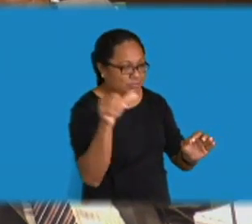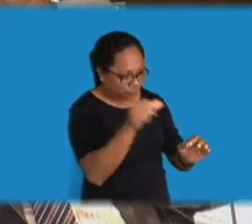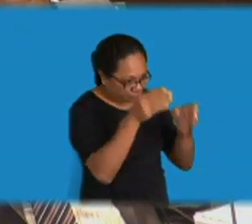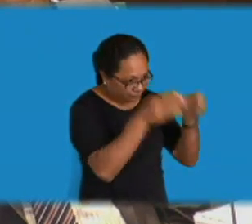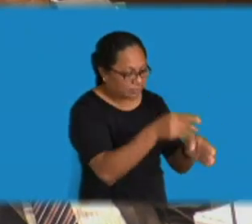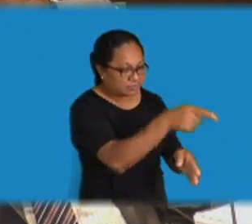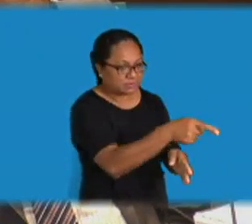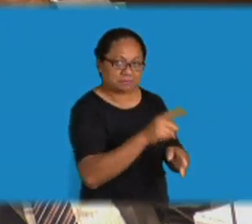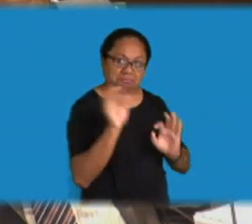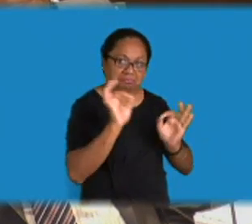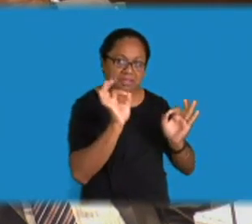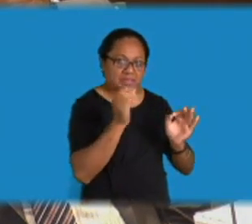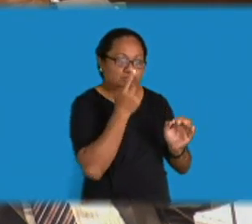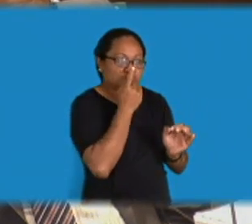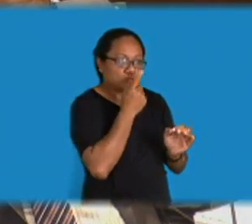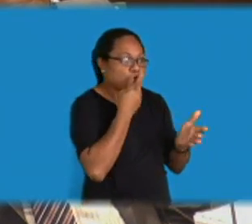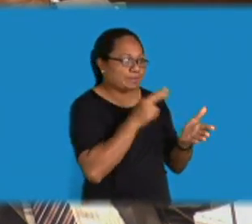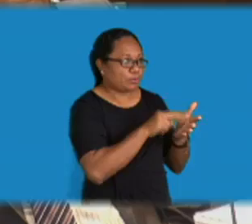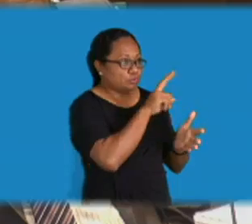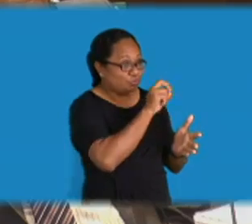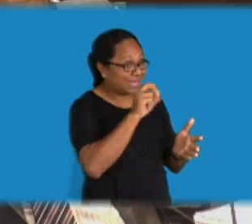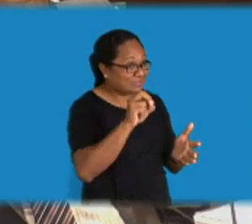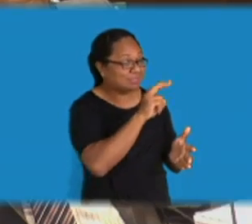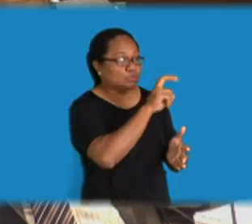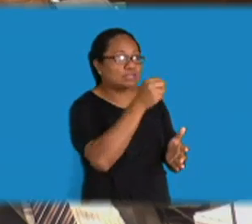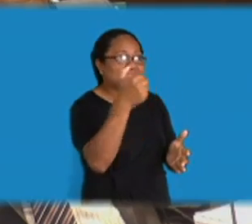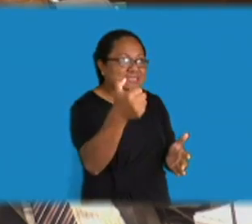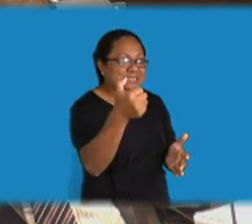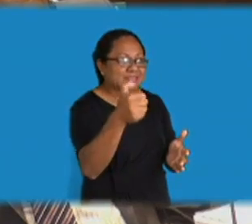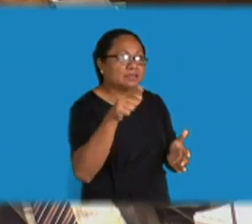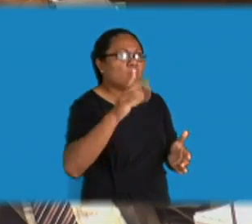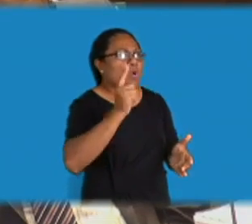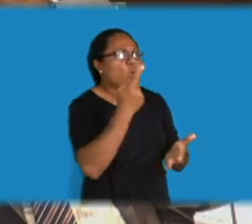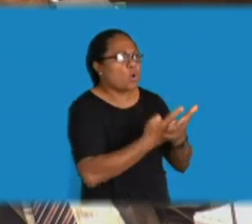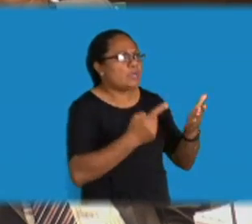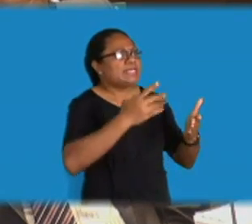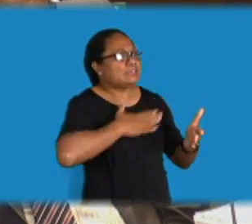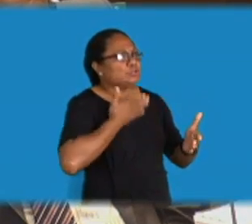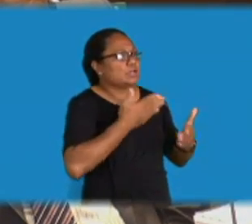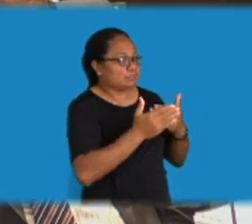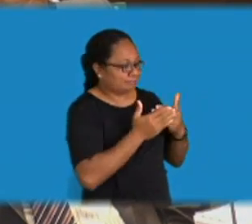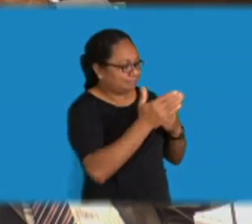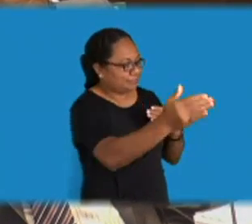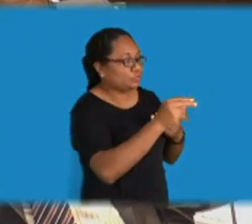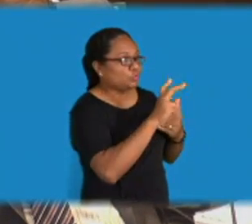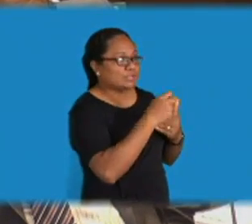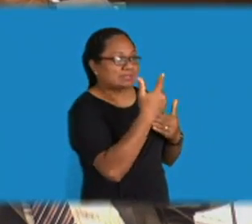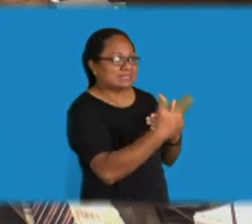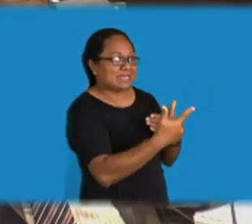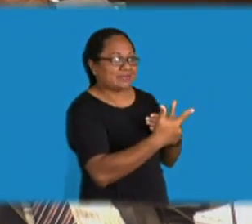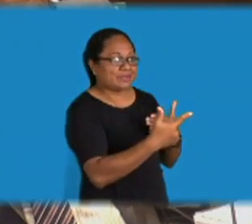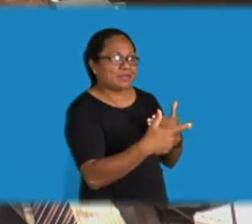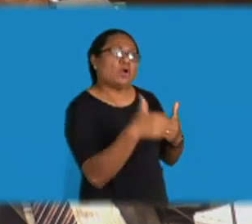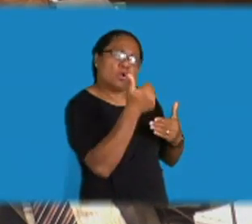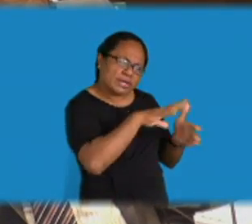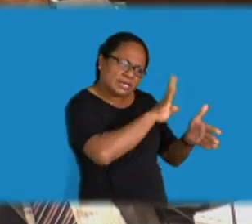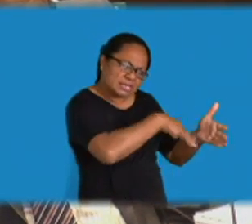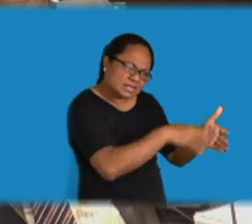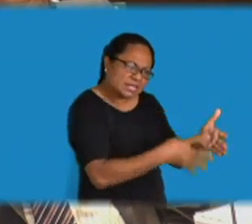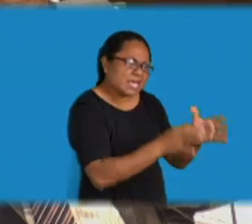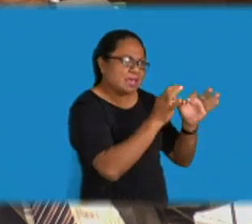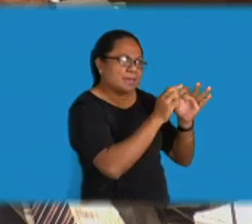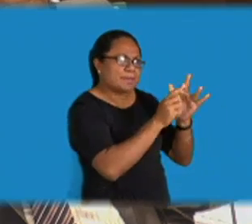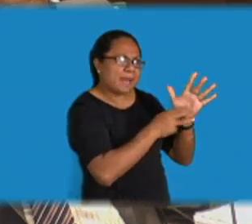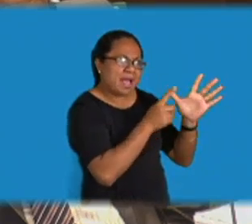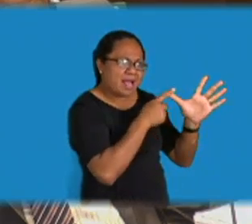They're not asking for that. They're only interested in post-2007, which has already been assessed, part of it by Honorable Biman Prasad